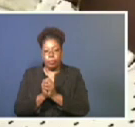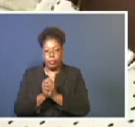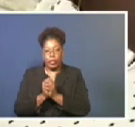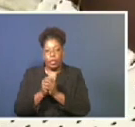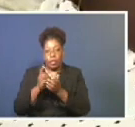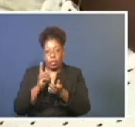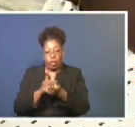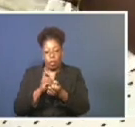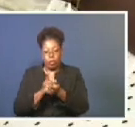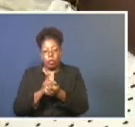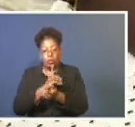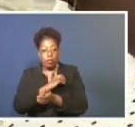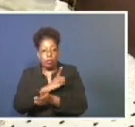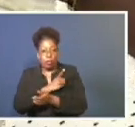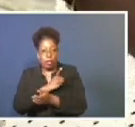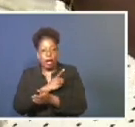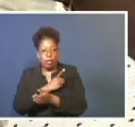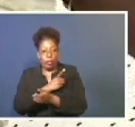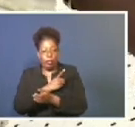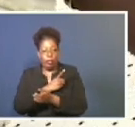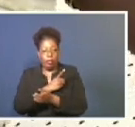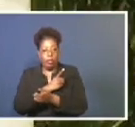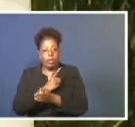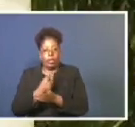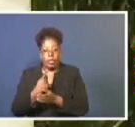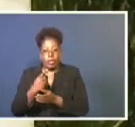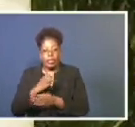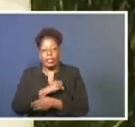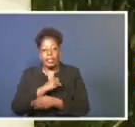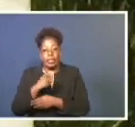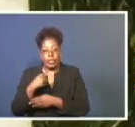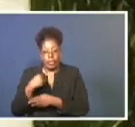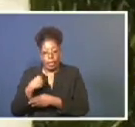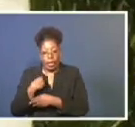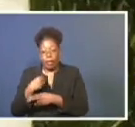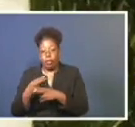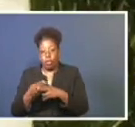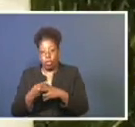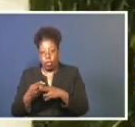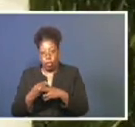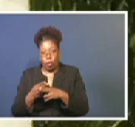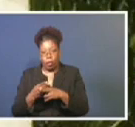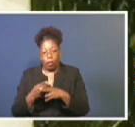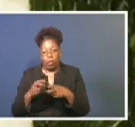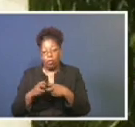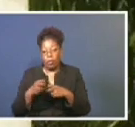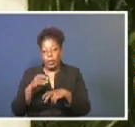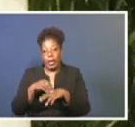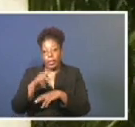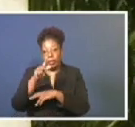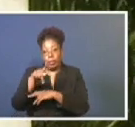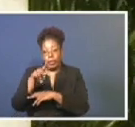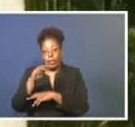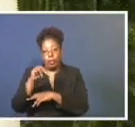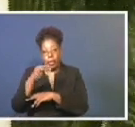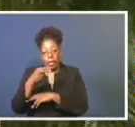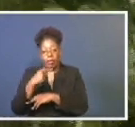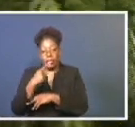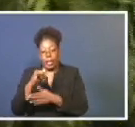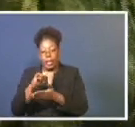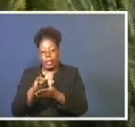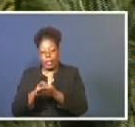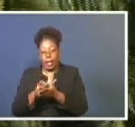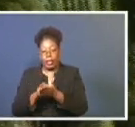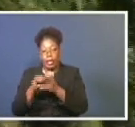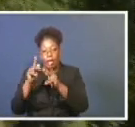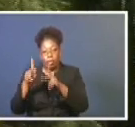Honorable Dr. Michael Darville, acknowledged the shortage in staff is causing some strain at the Princess Margaret Hospital, while denying that patients in the accident